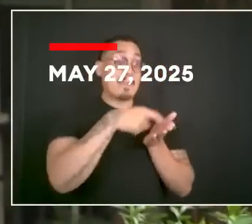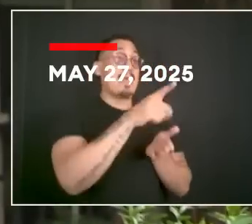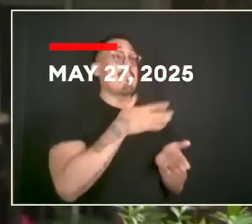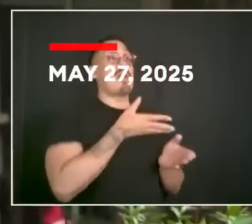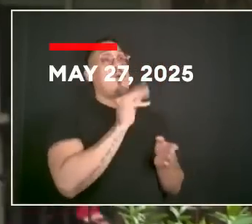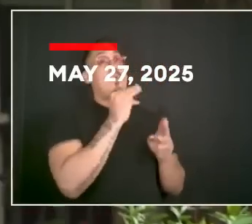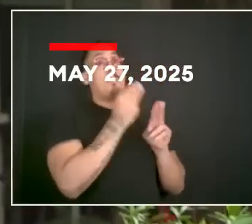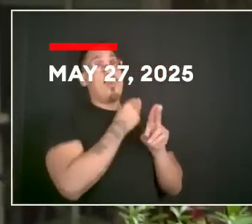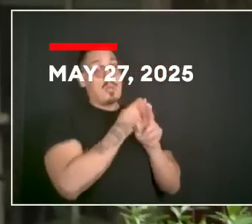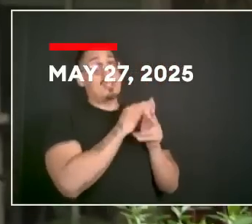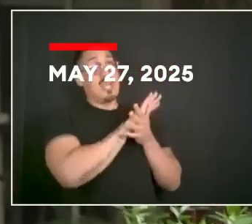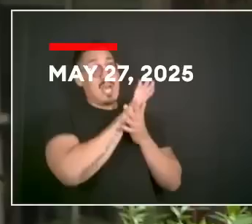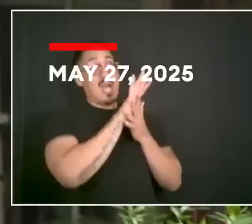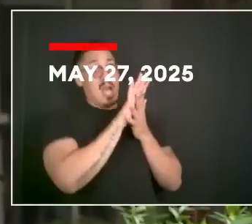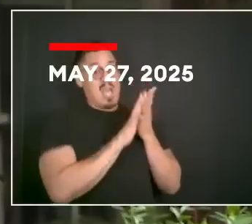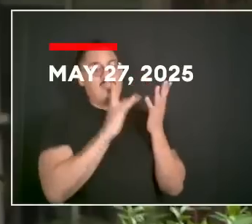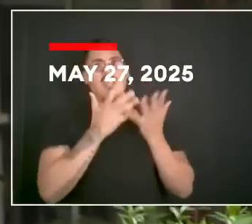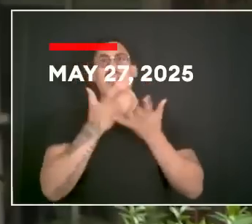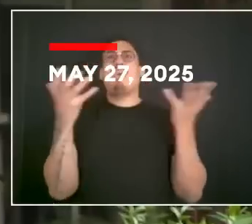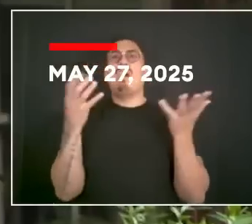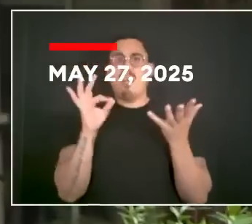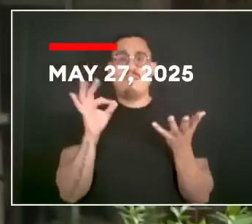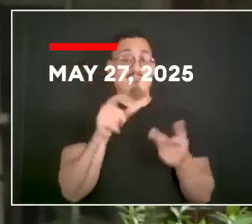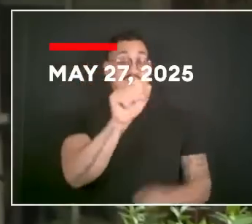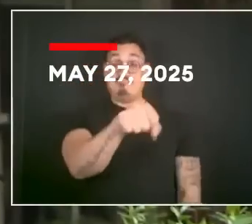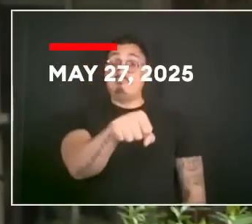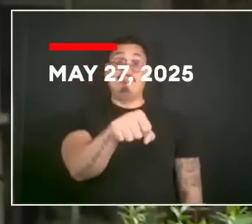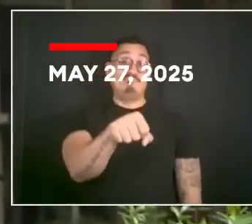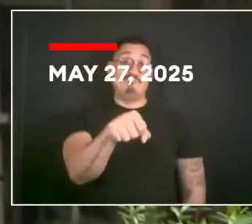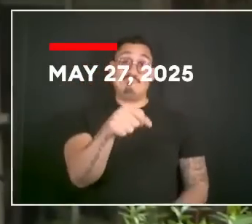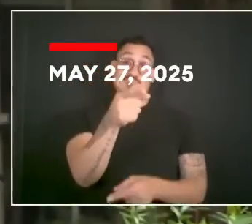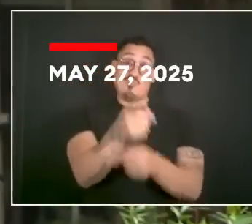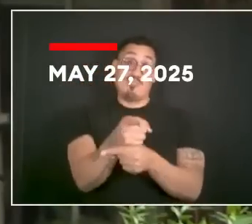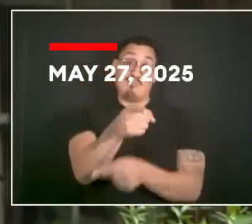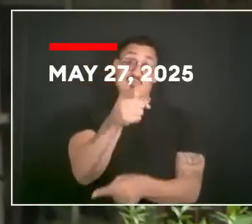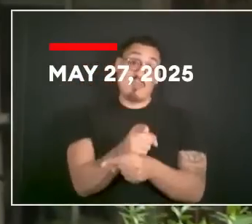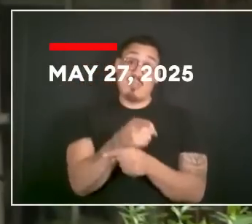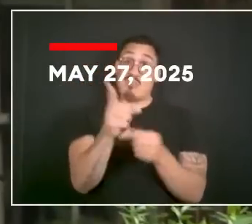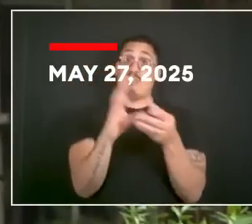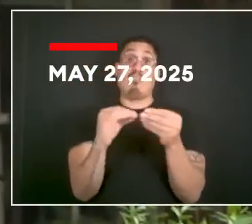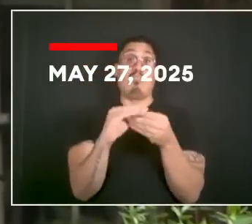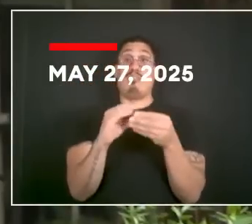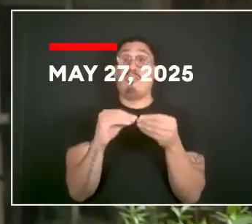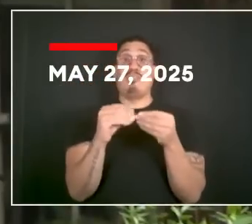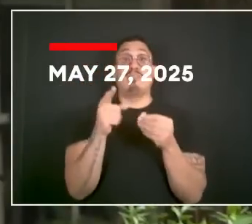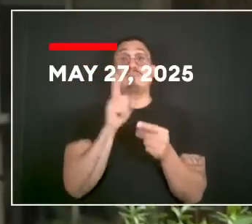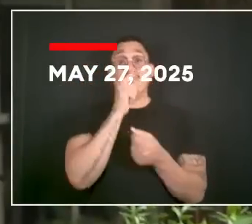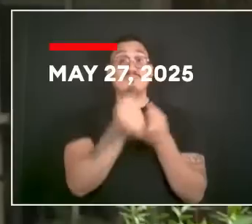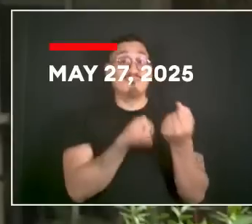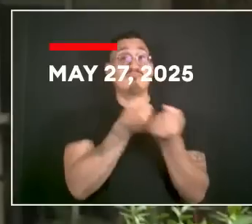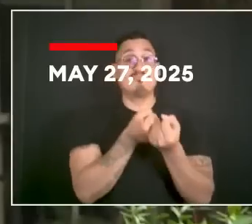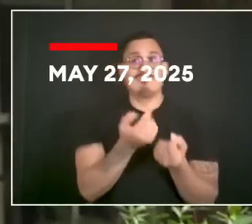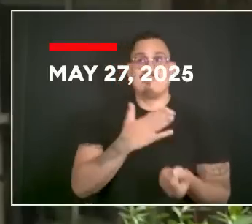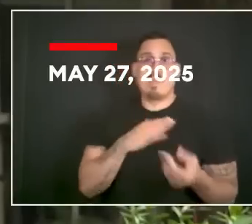doubt. Without a doubt. And you just reinforced what I said. You said, Eric, we have all of these things that they have to